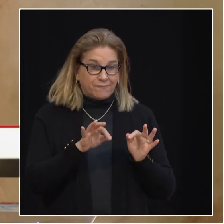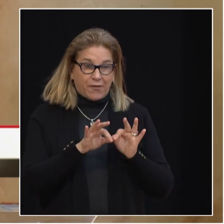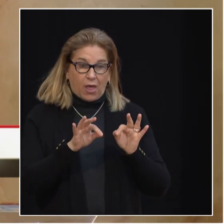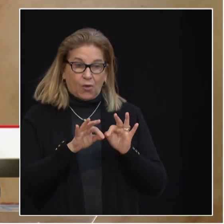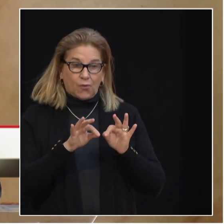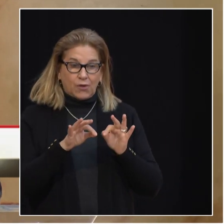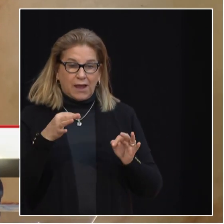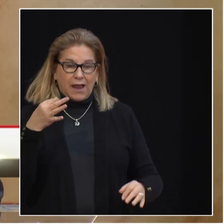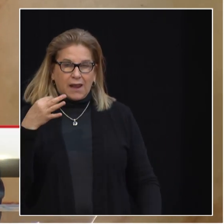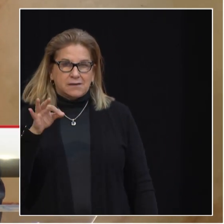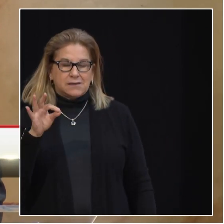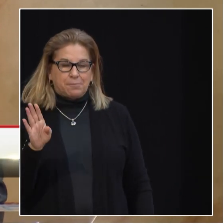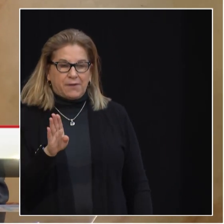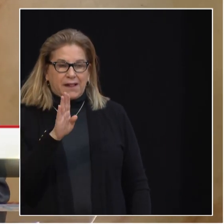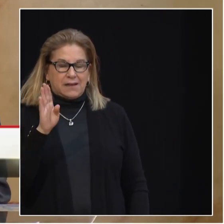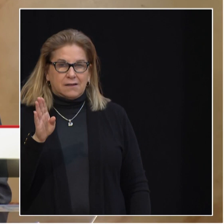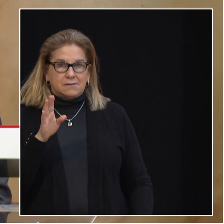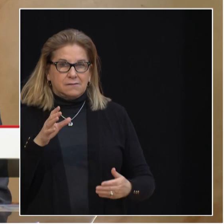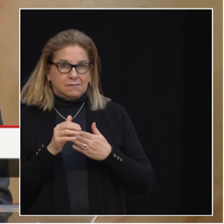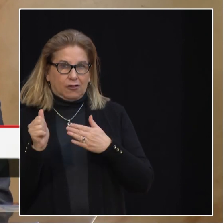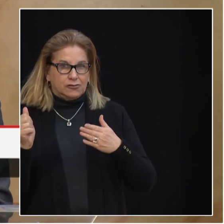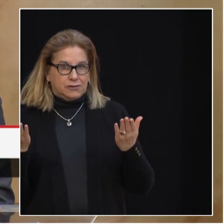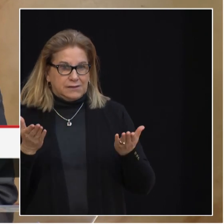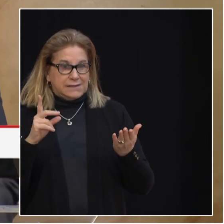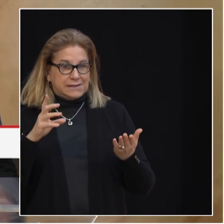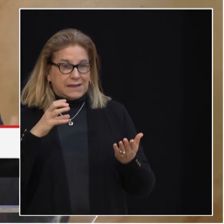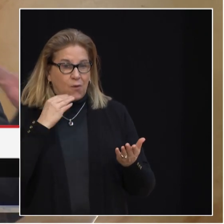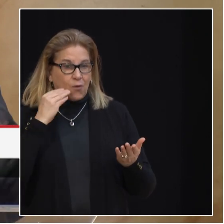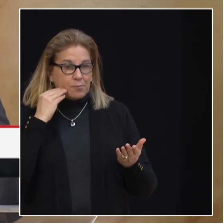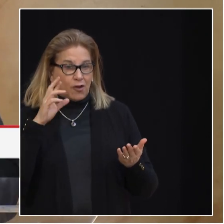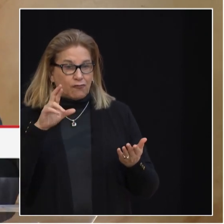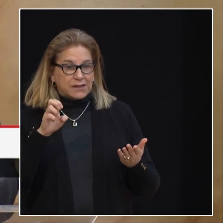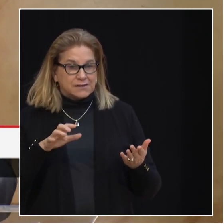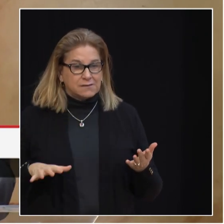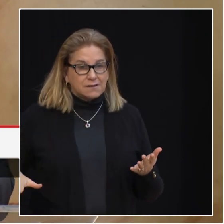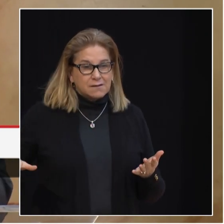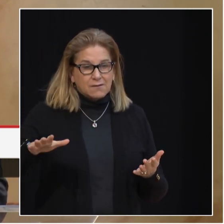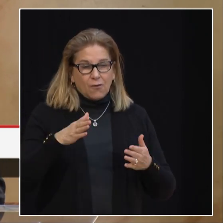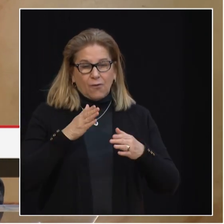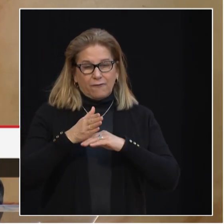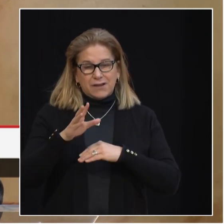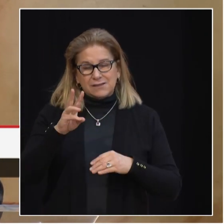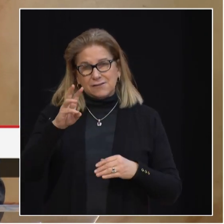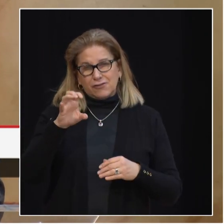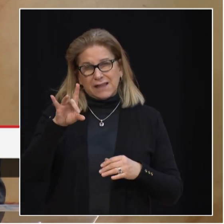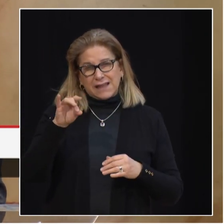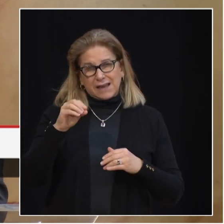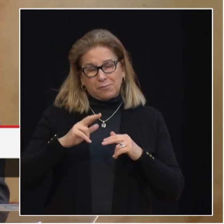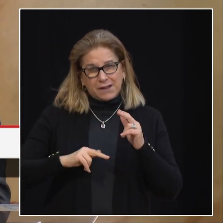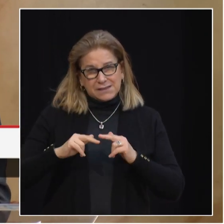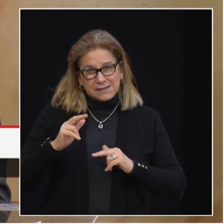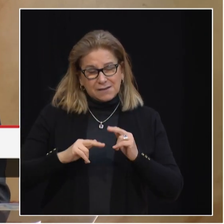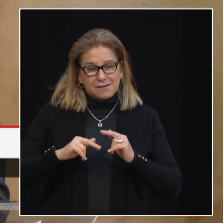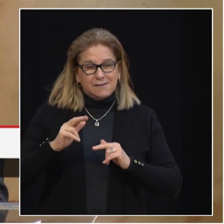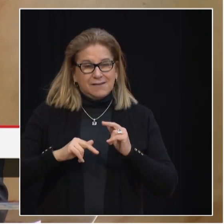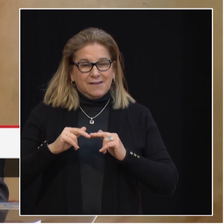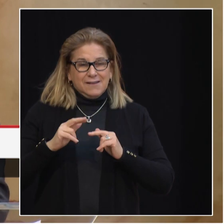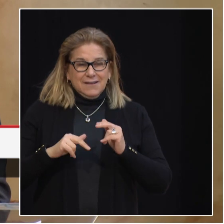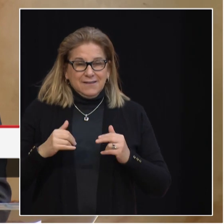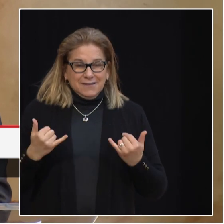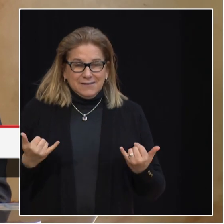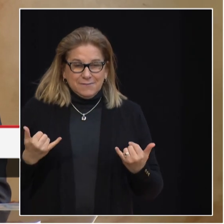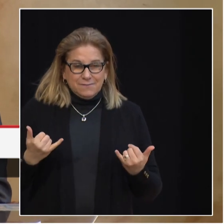has over 680 buildings, and as I stand before you today, we have over 300 active